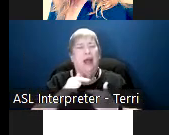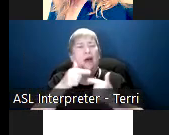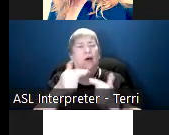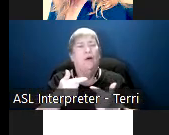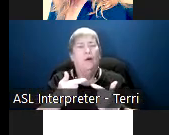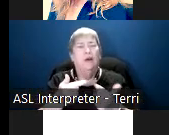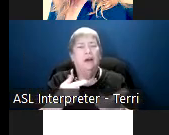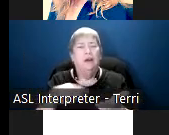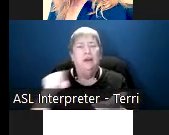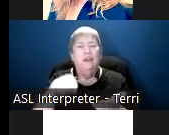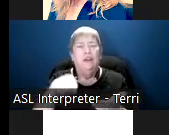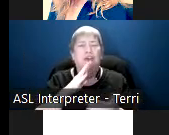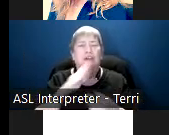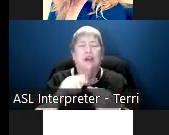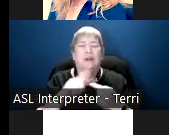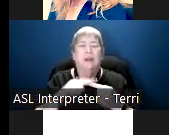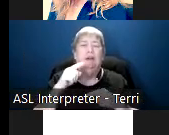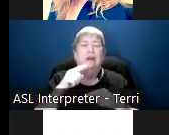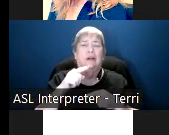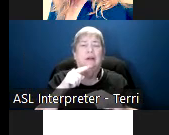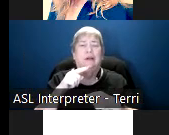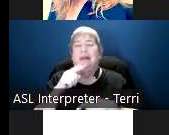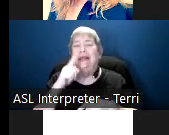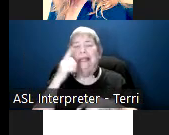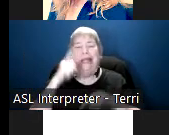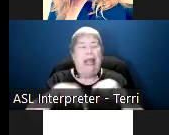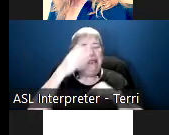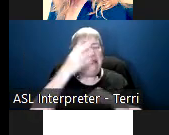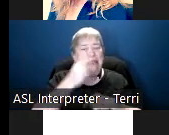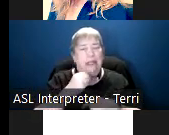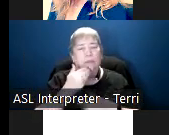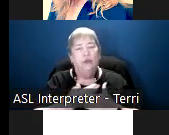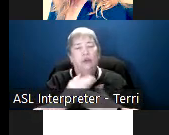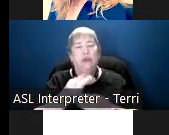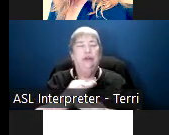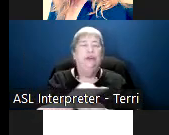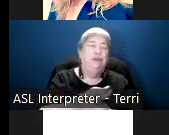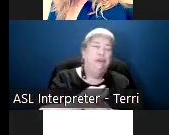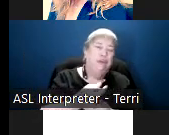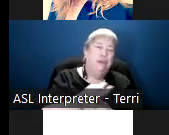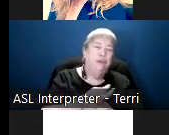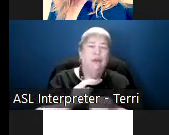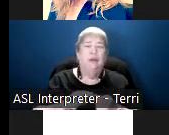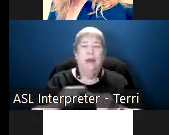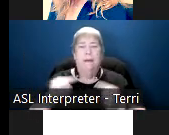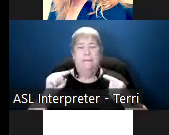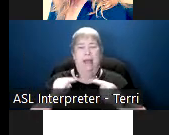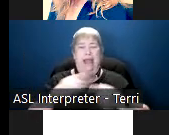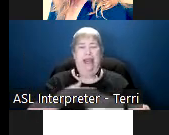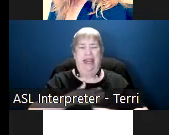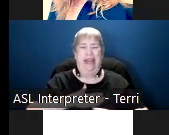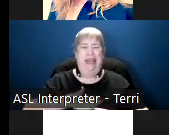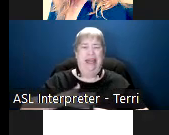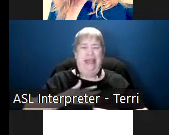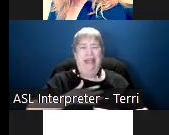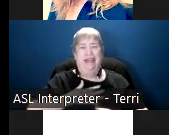people talk about inability to fall asleep, um, pain in my heart. Oh, yes. When our hearts